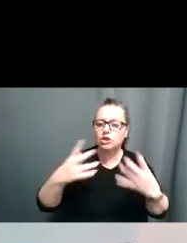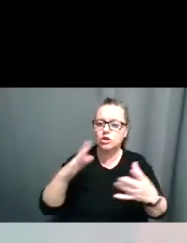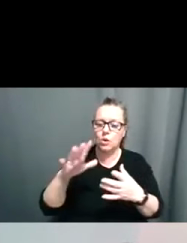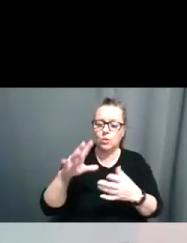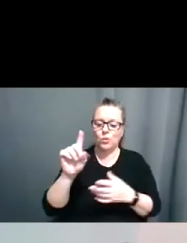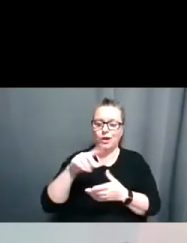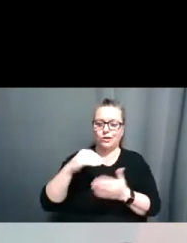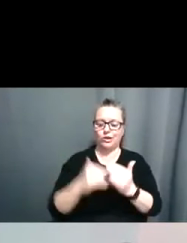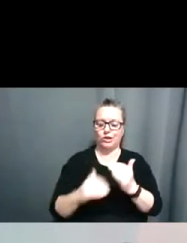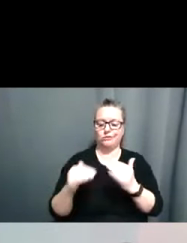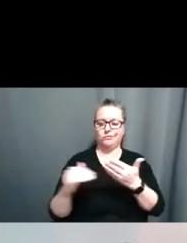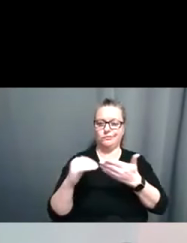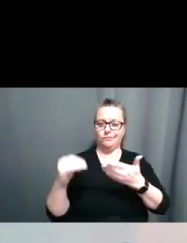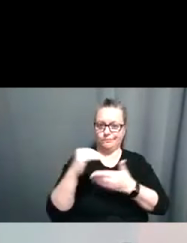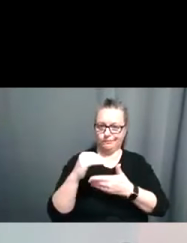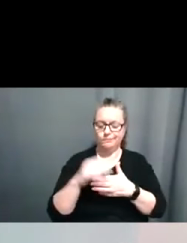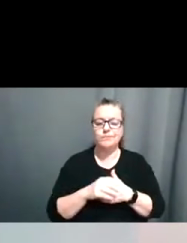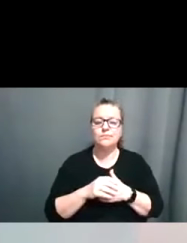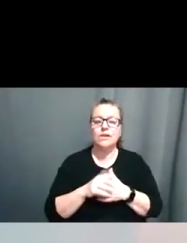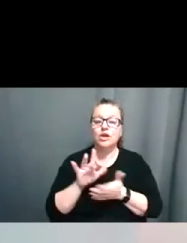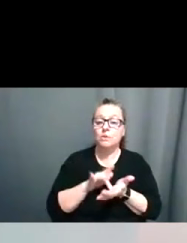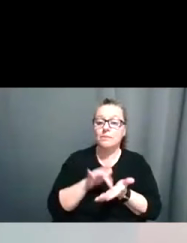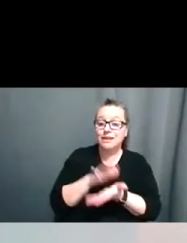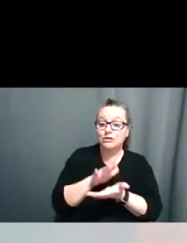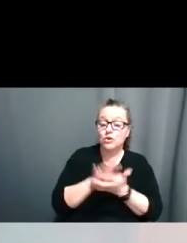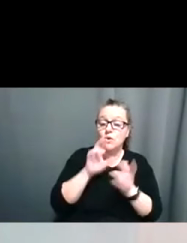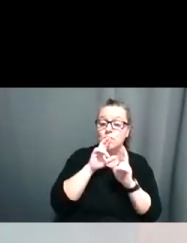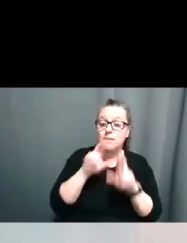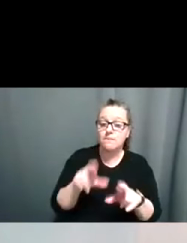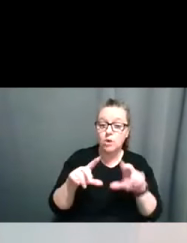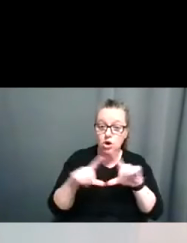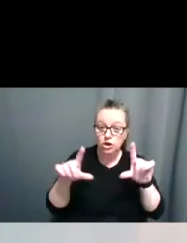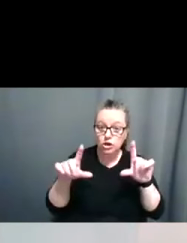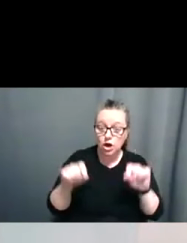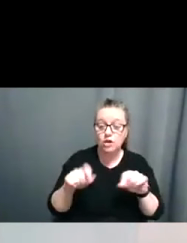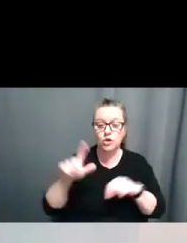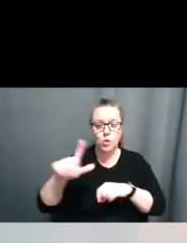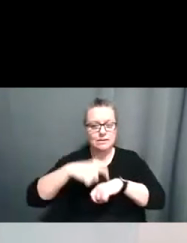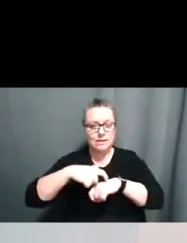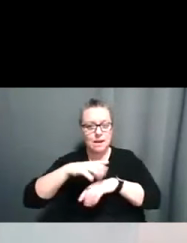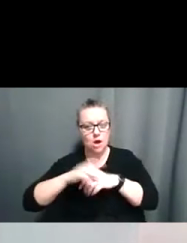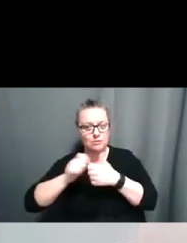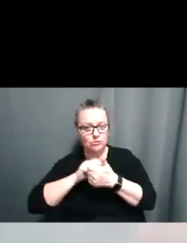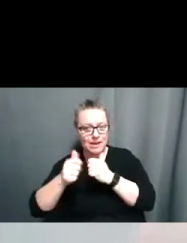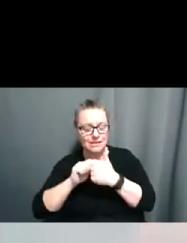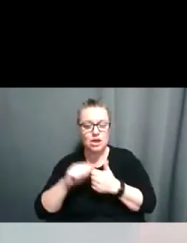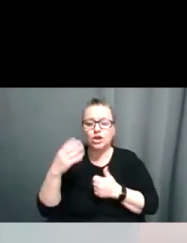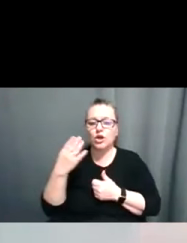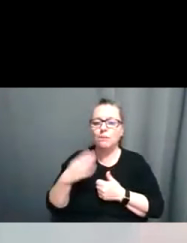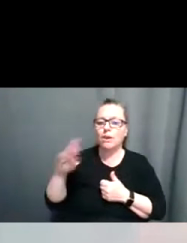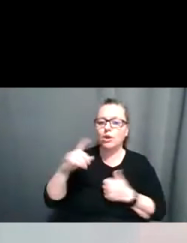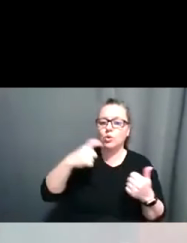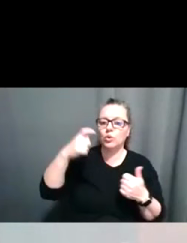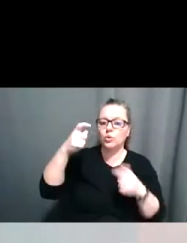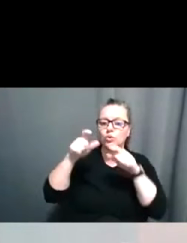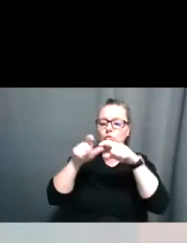assessment, a ranking, or a rating. Your middle school report card, your time in a 5K, the blue ribbon awarded to your apple pie, the